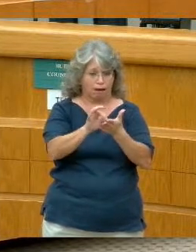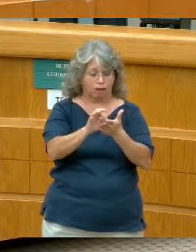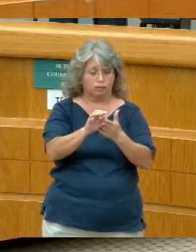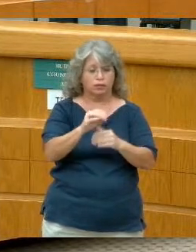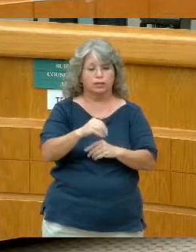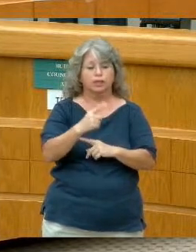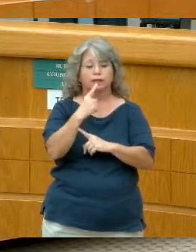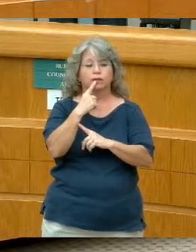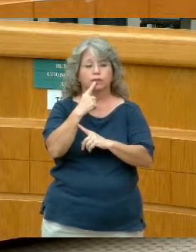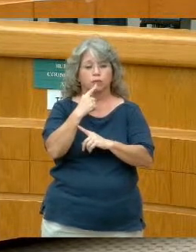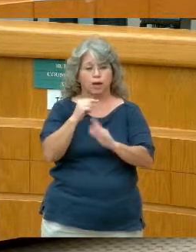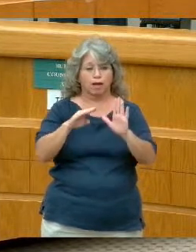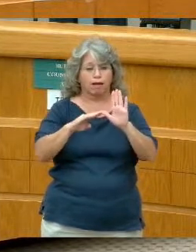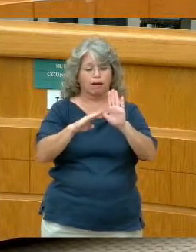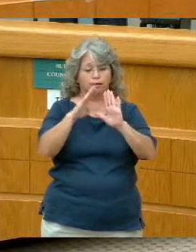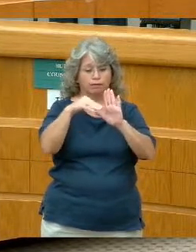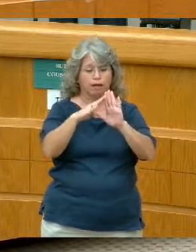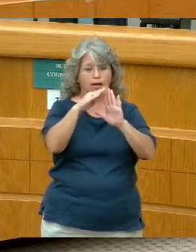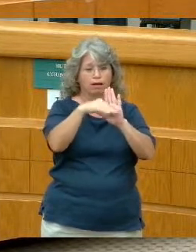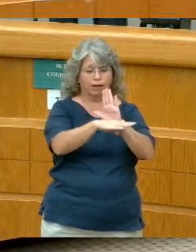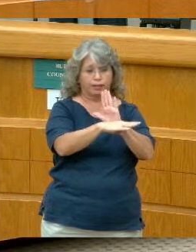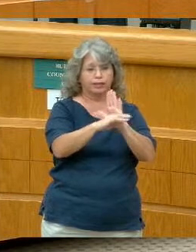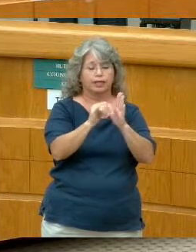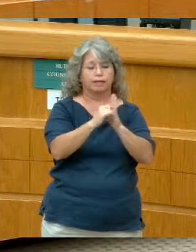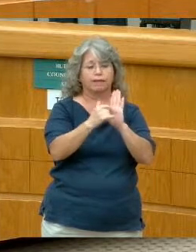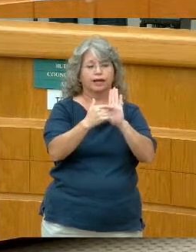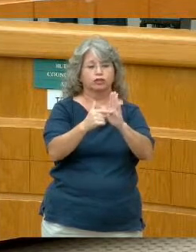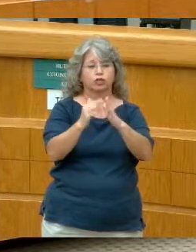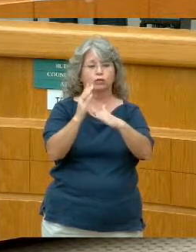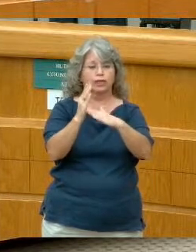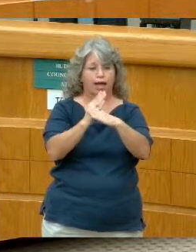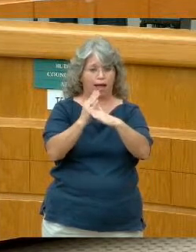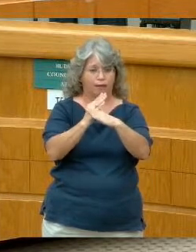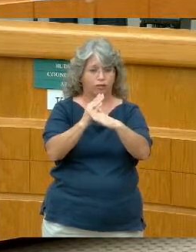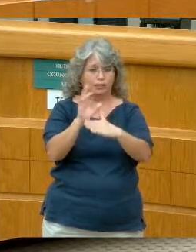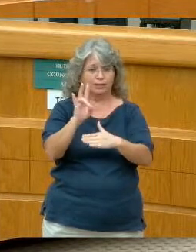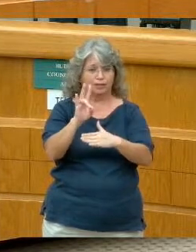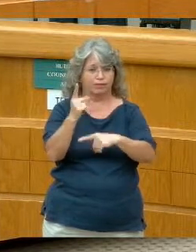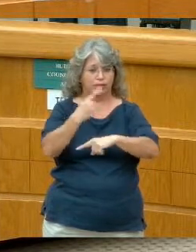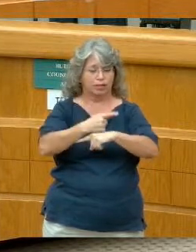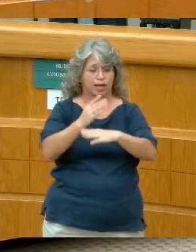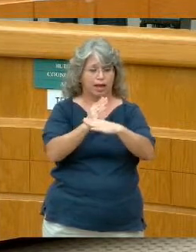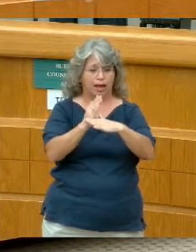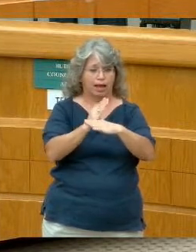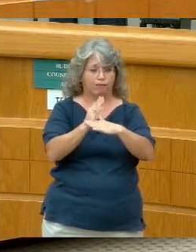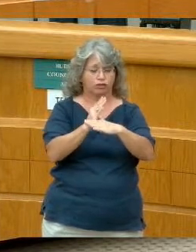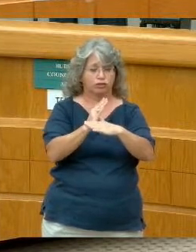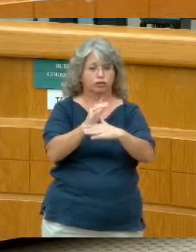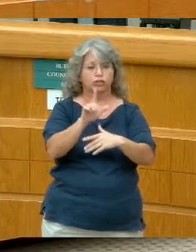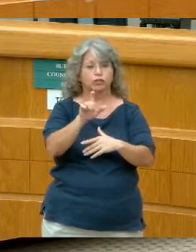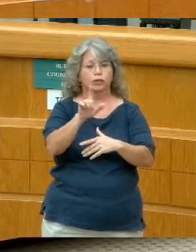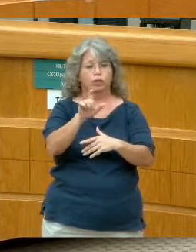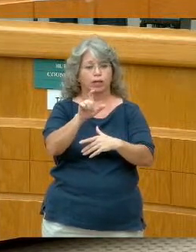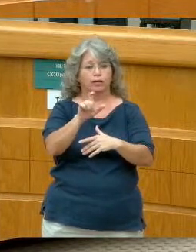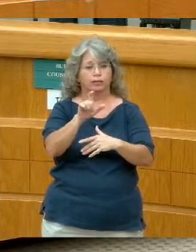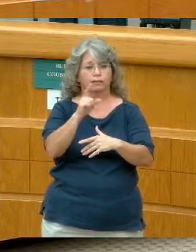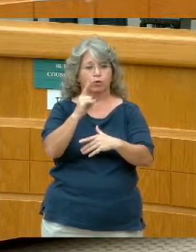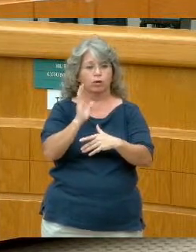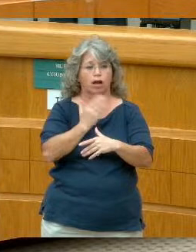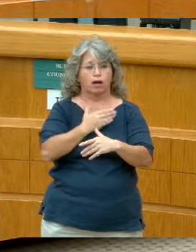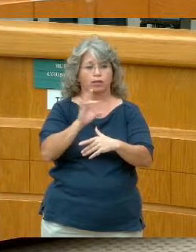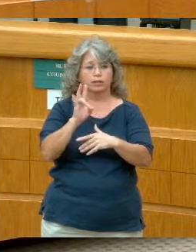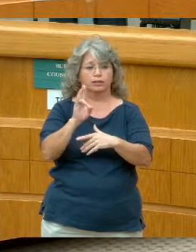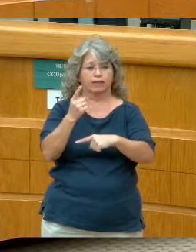and then it shows the red line actually takes an average, and it shows a 7-day average, and we're at 21 now